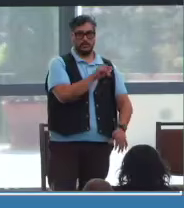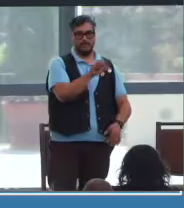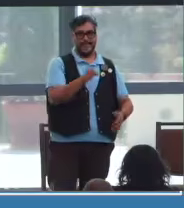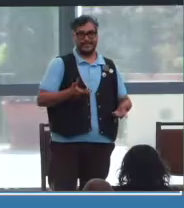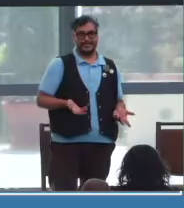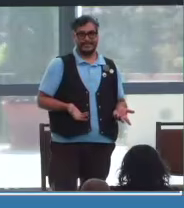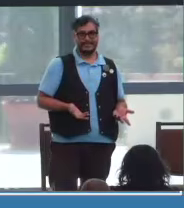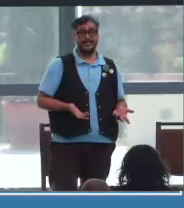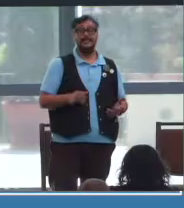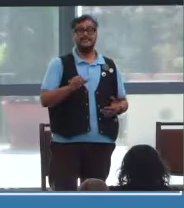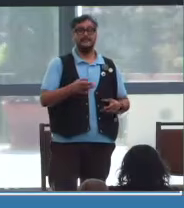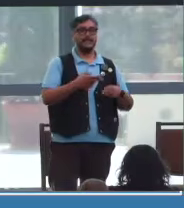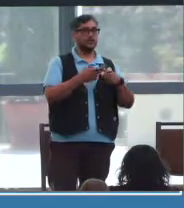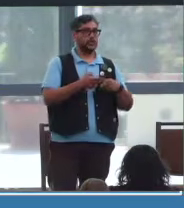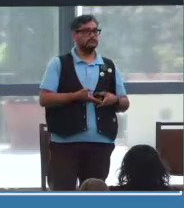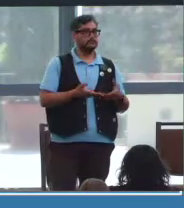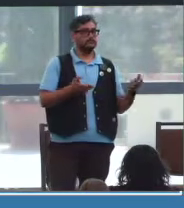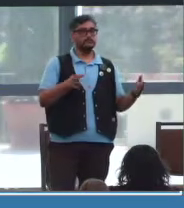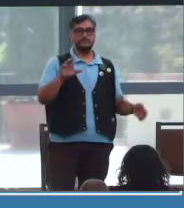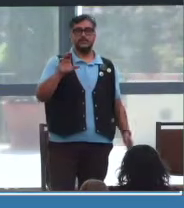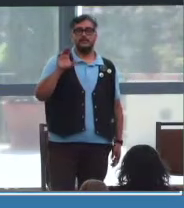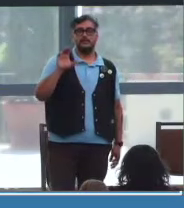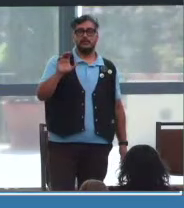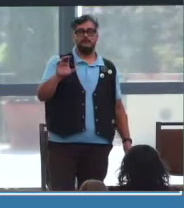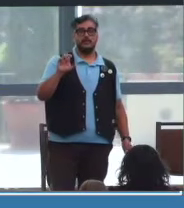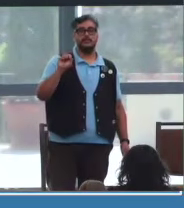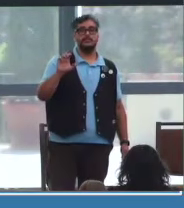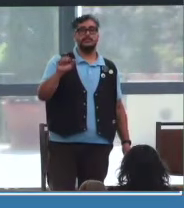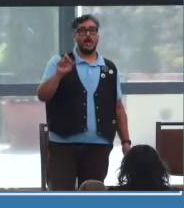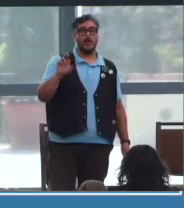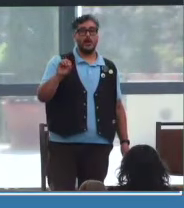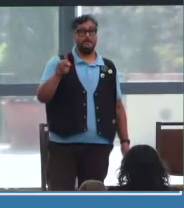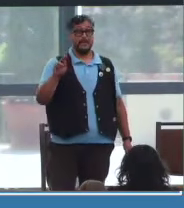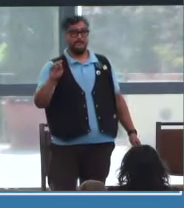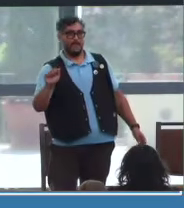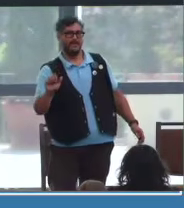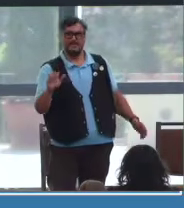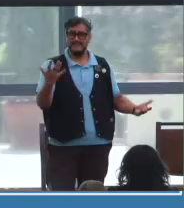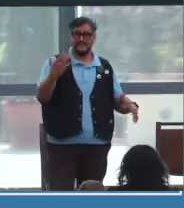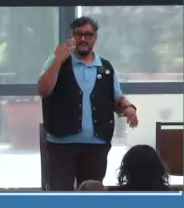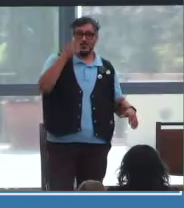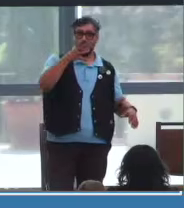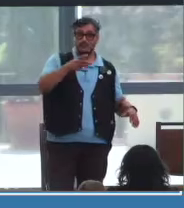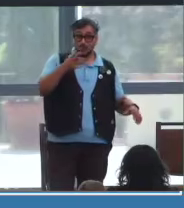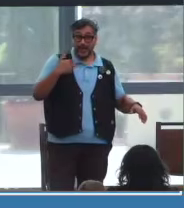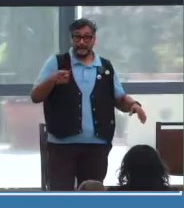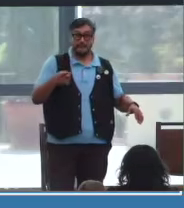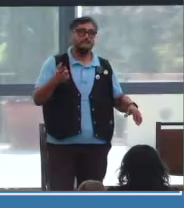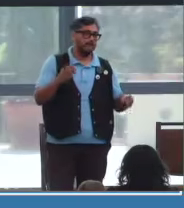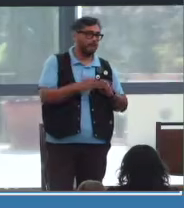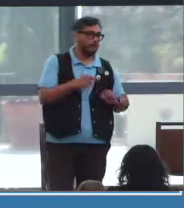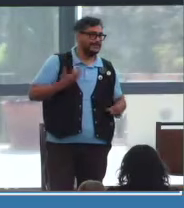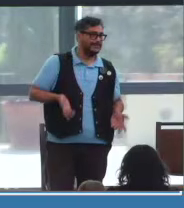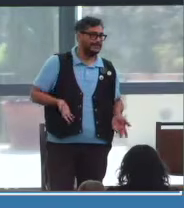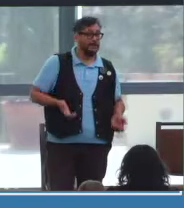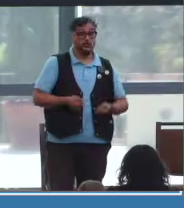age. And that's called sarcopenia. And we know that women with lupus are at higher risk of this. So that